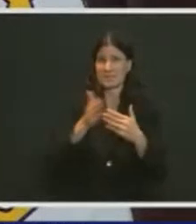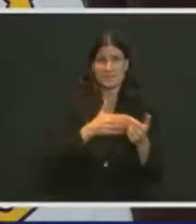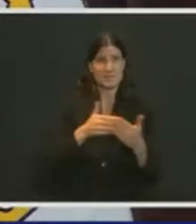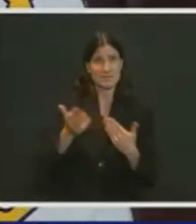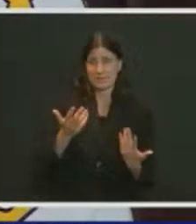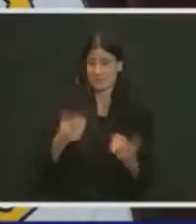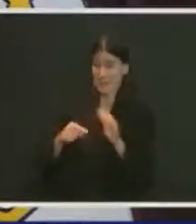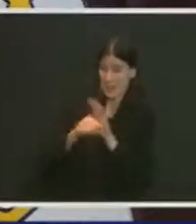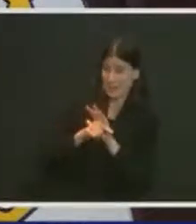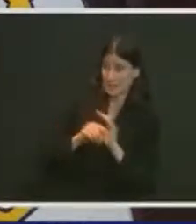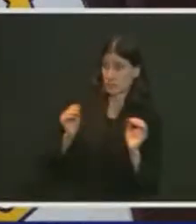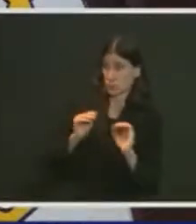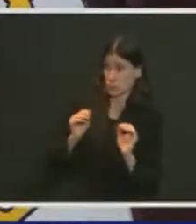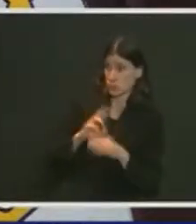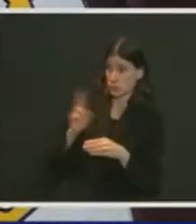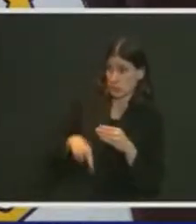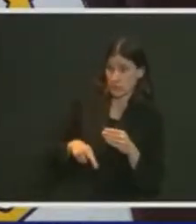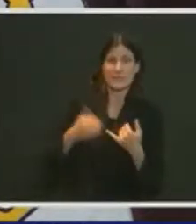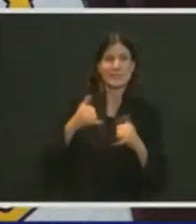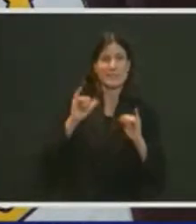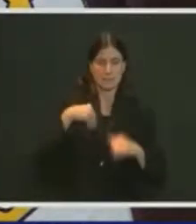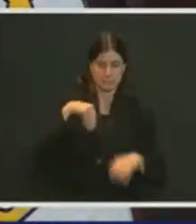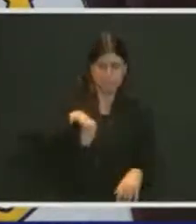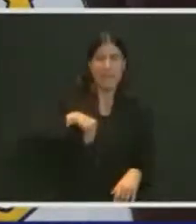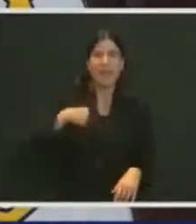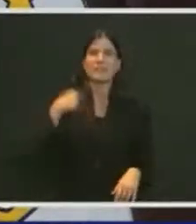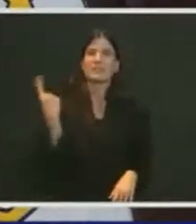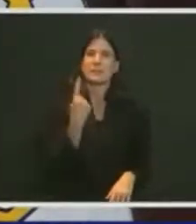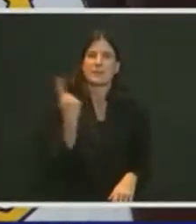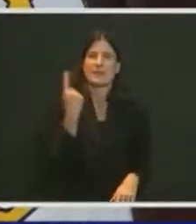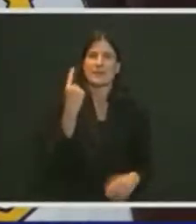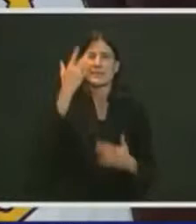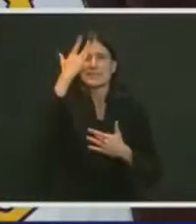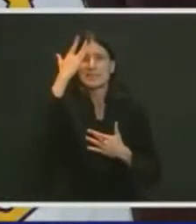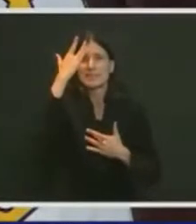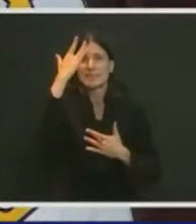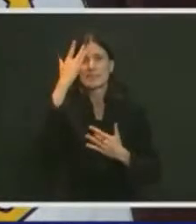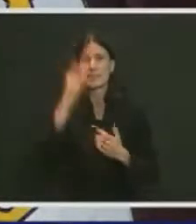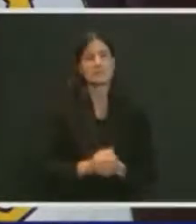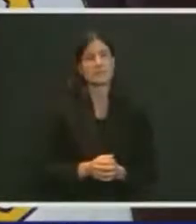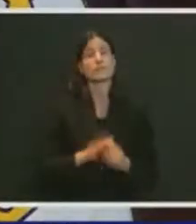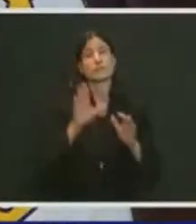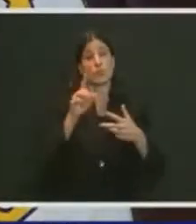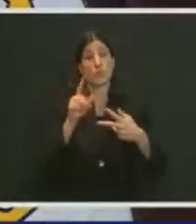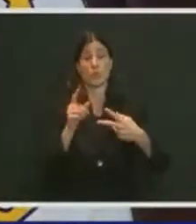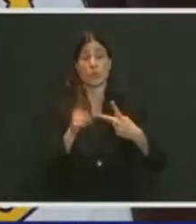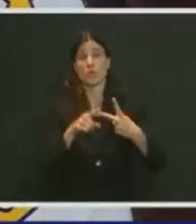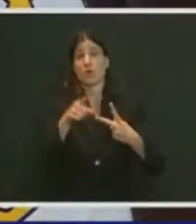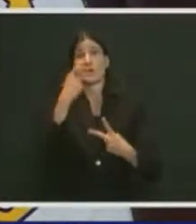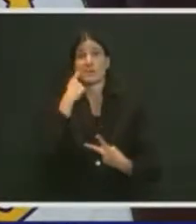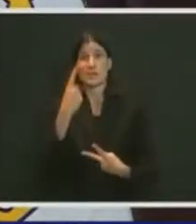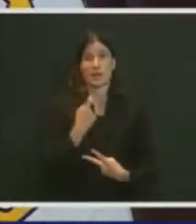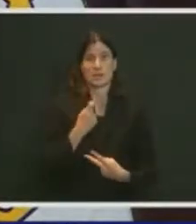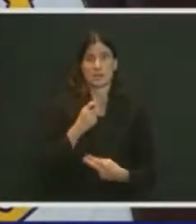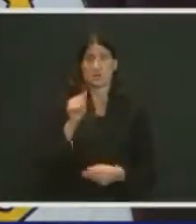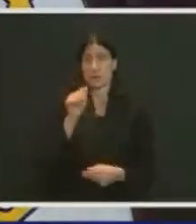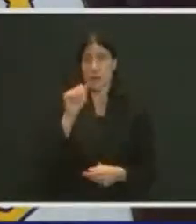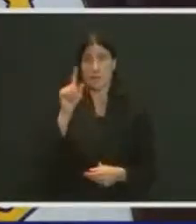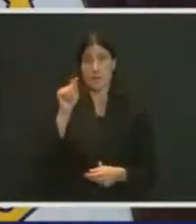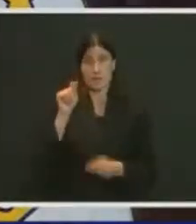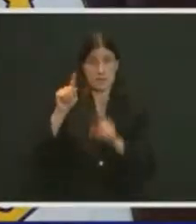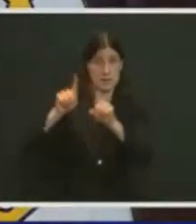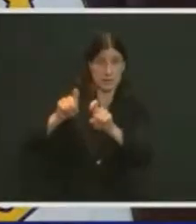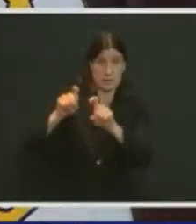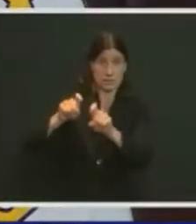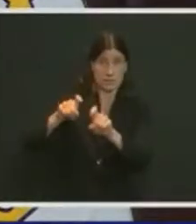we've received and be able to see how we can apply that to our steps going forward without making any drastic